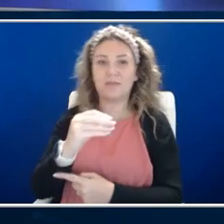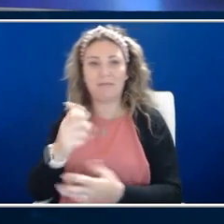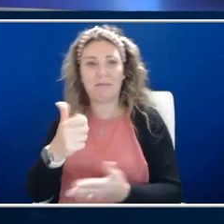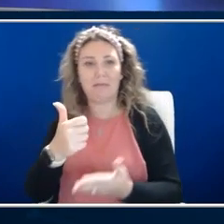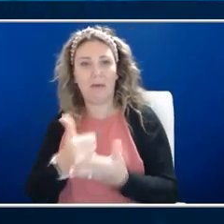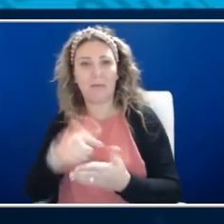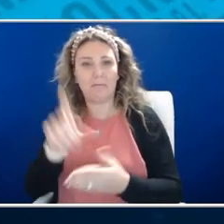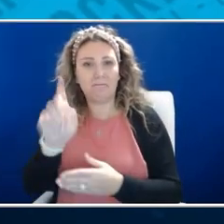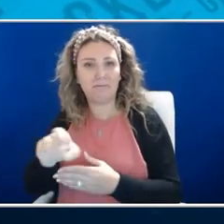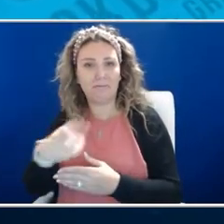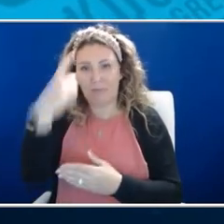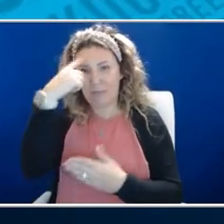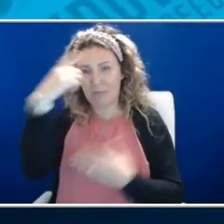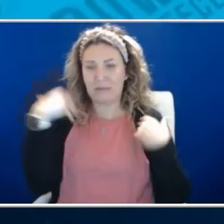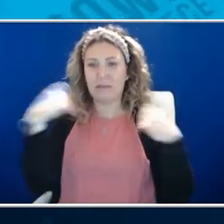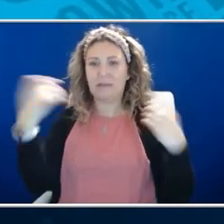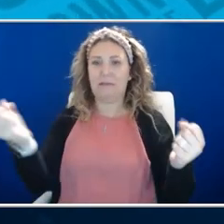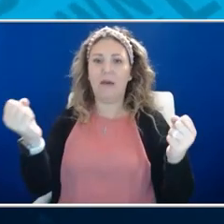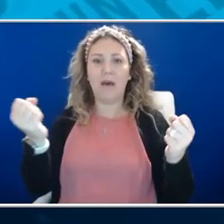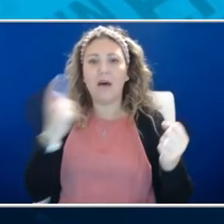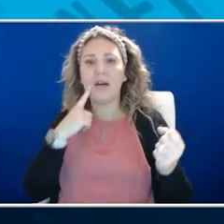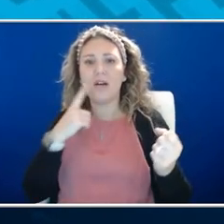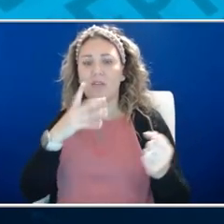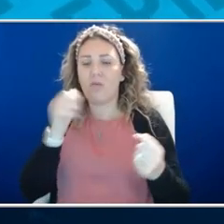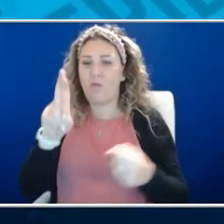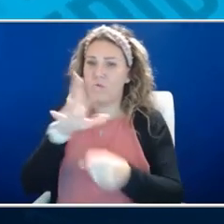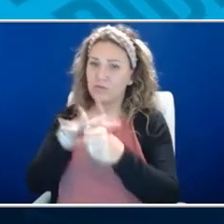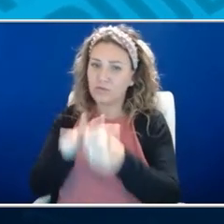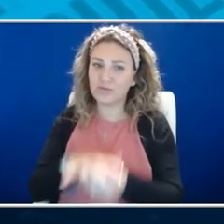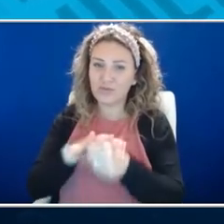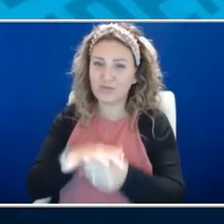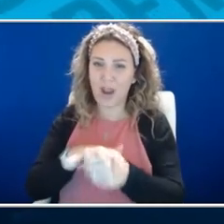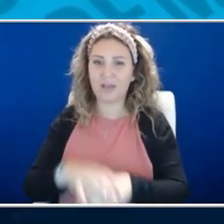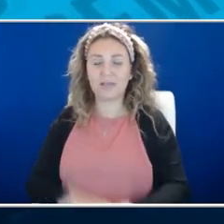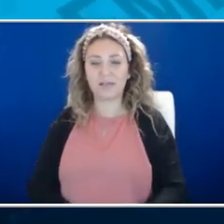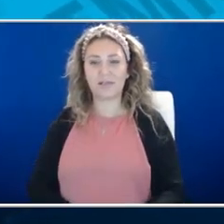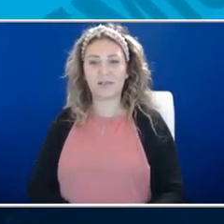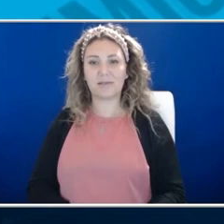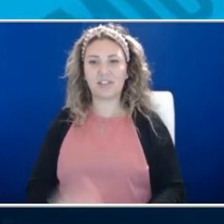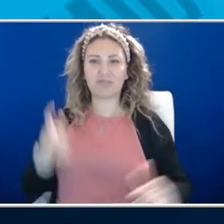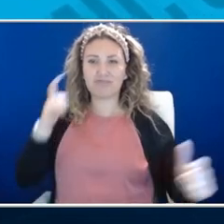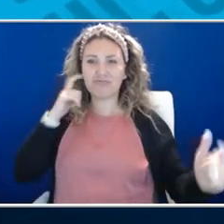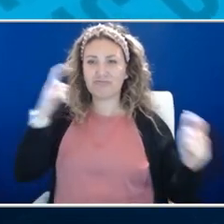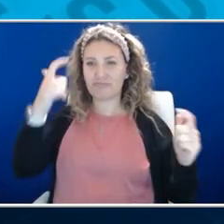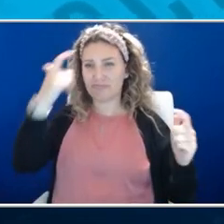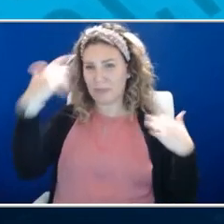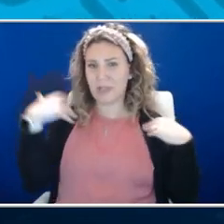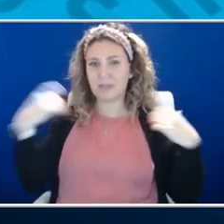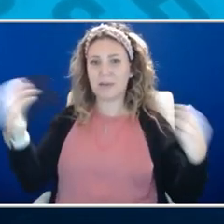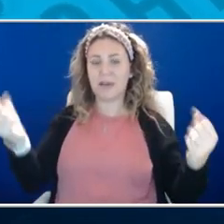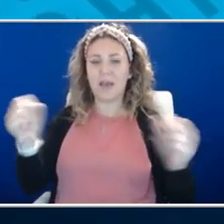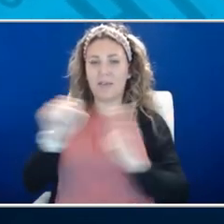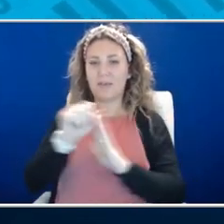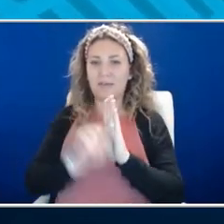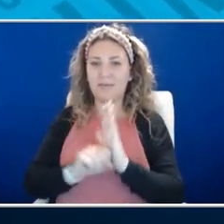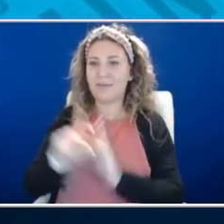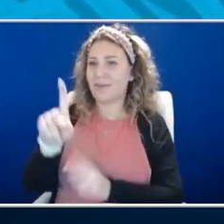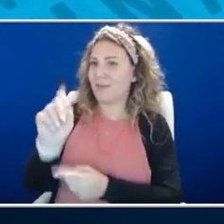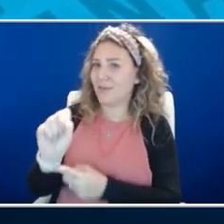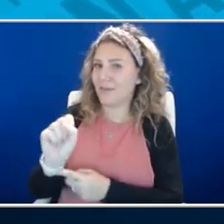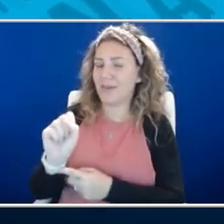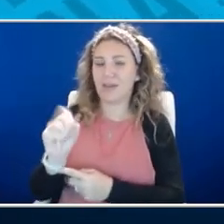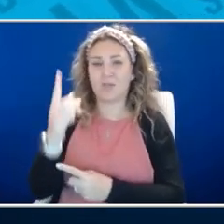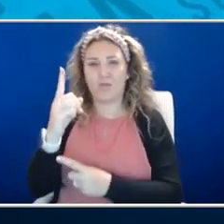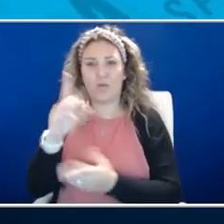or stress. The largest mental health training program in the state of Kansas is now underway at one school district.